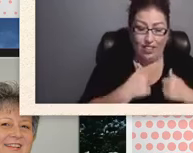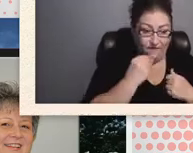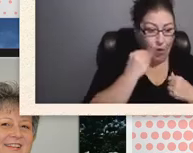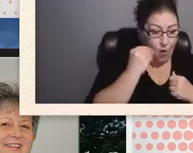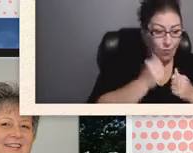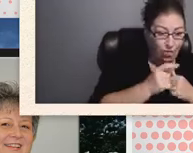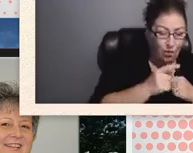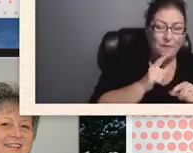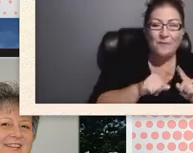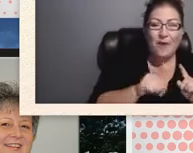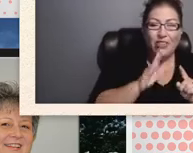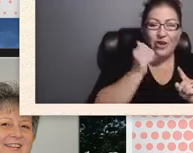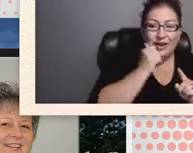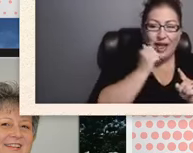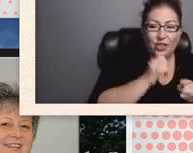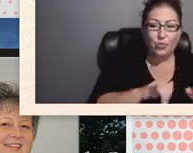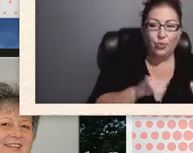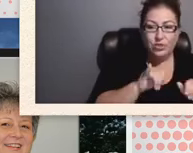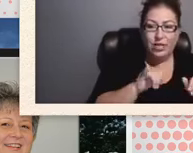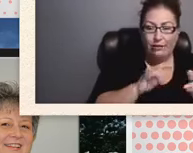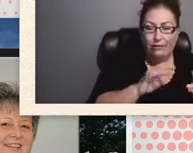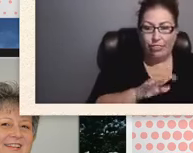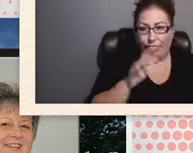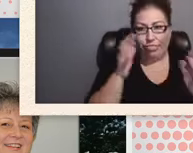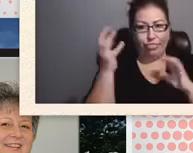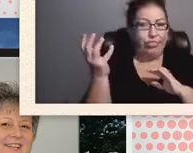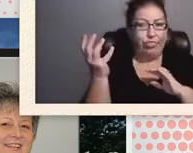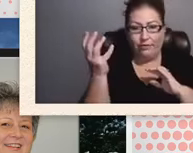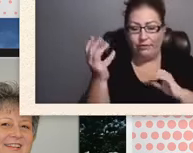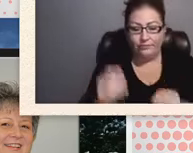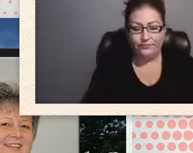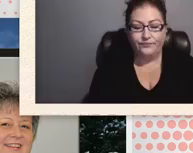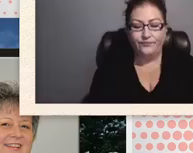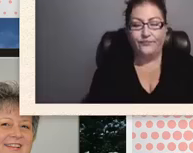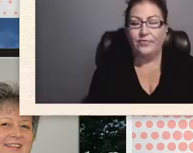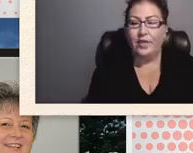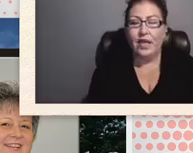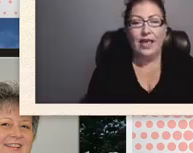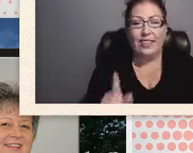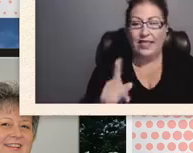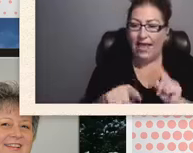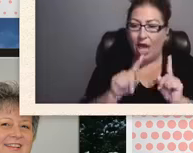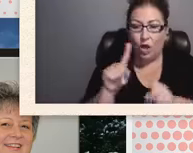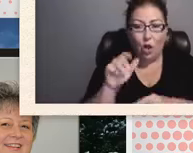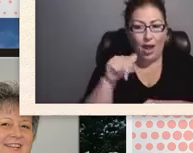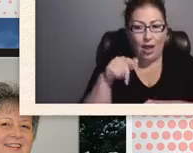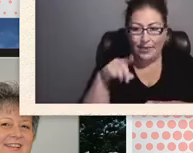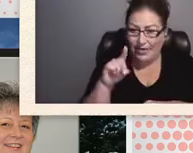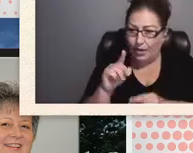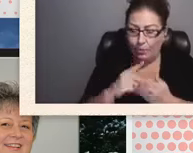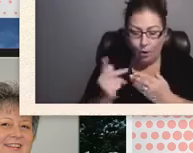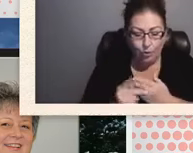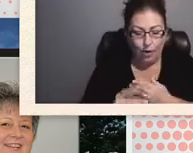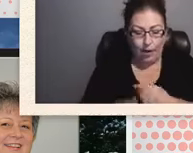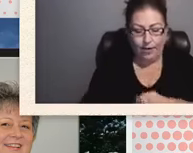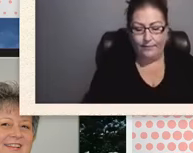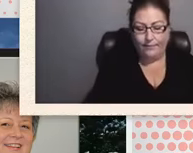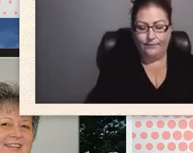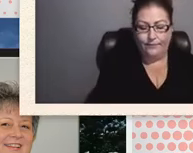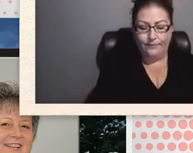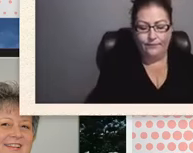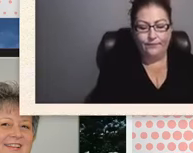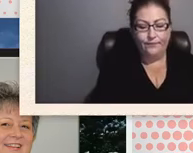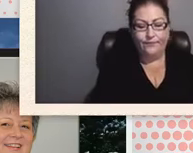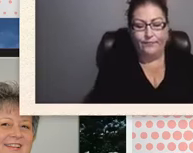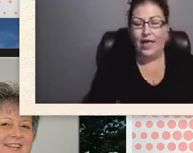daily routine has been completely disrupted. They've not been able to go to their ADT program. They've not been able to go out